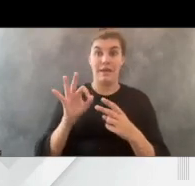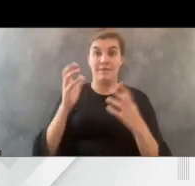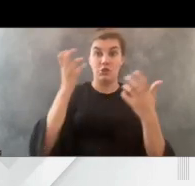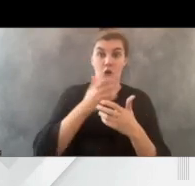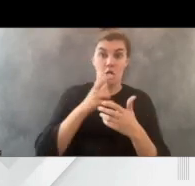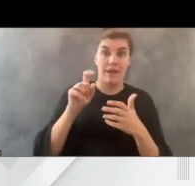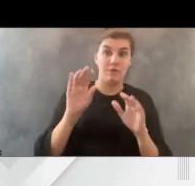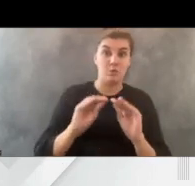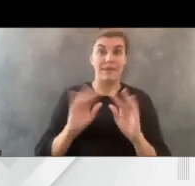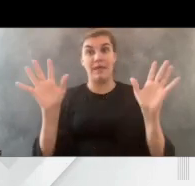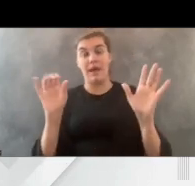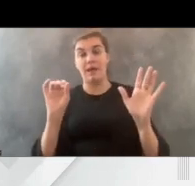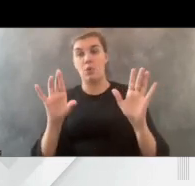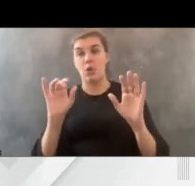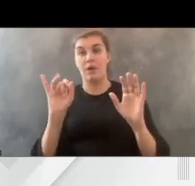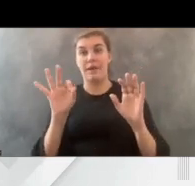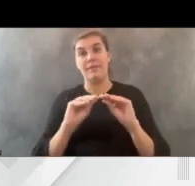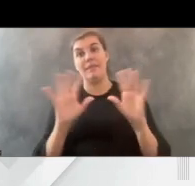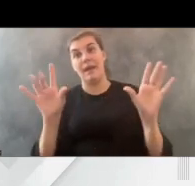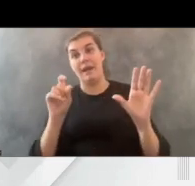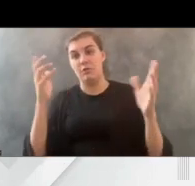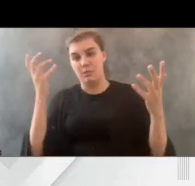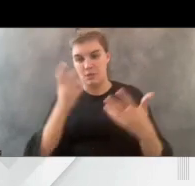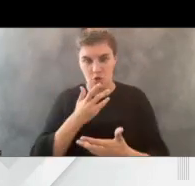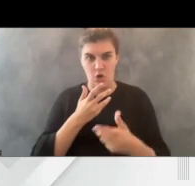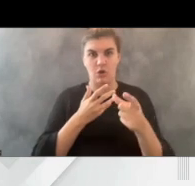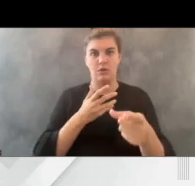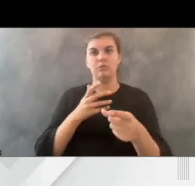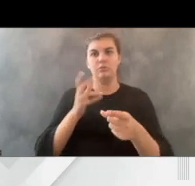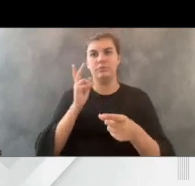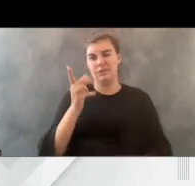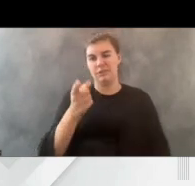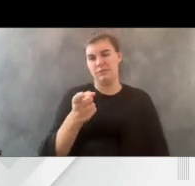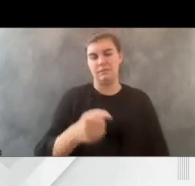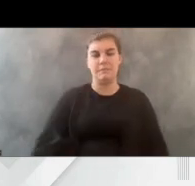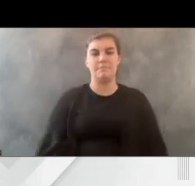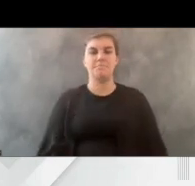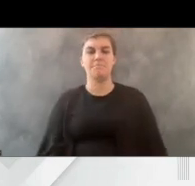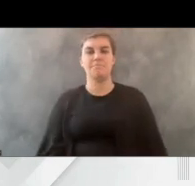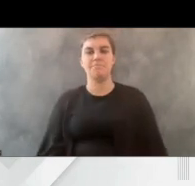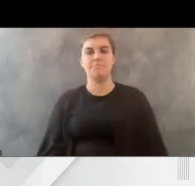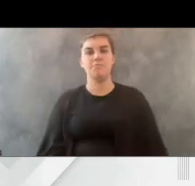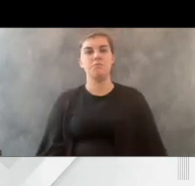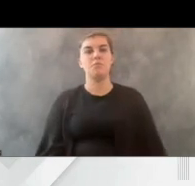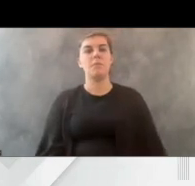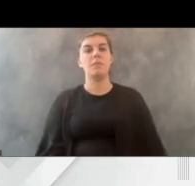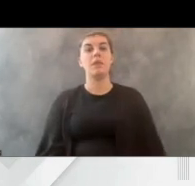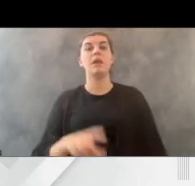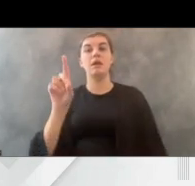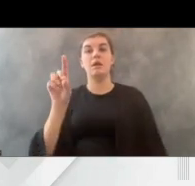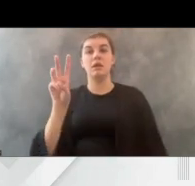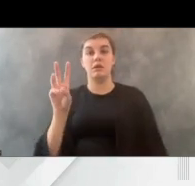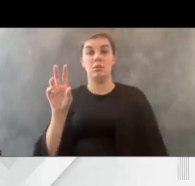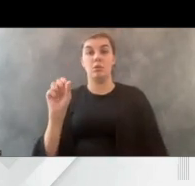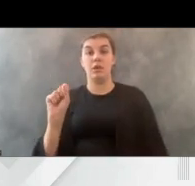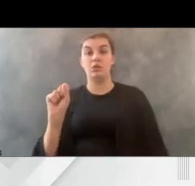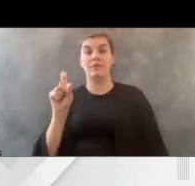or less than the slope of the roadway or the cross slope of the crosswalk as specified by